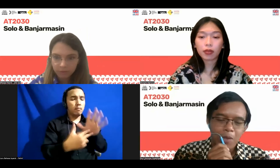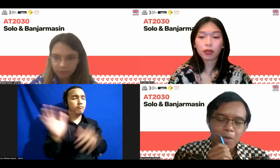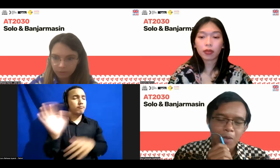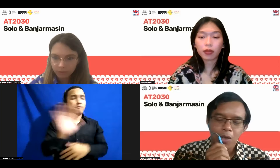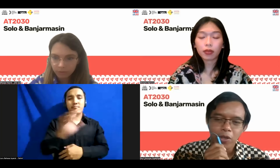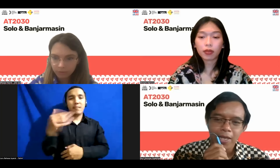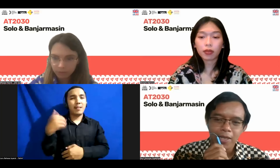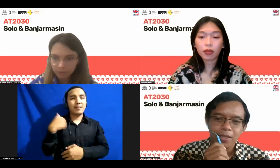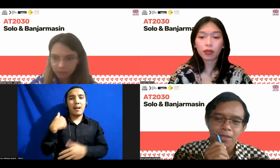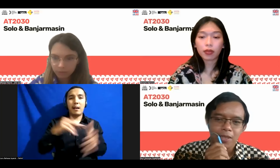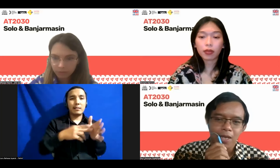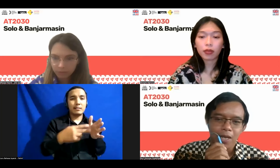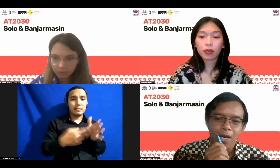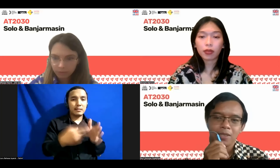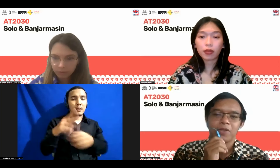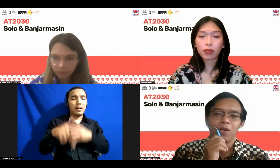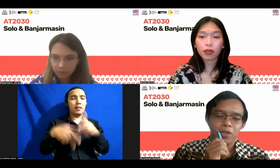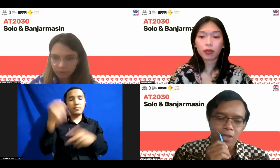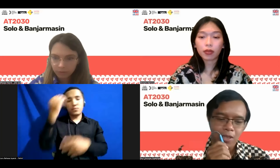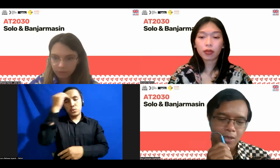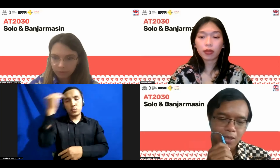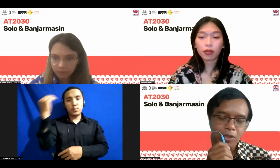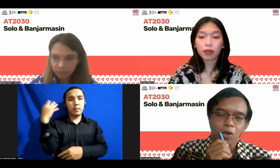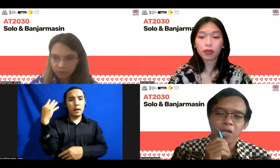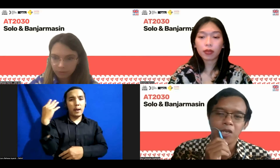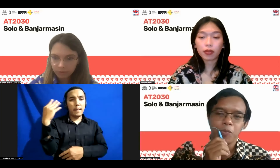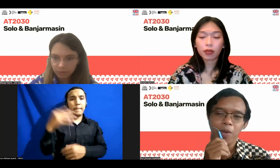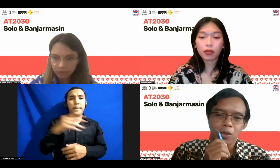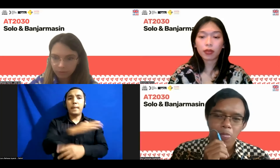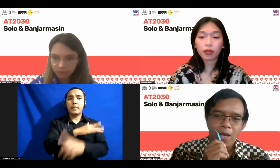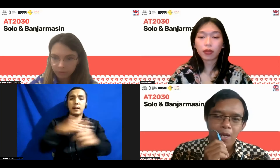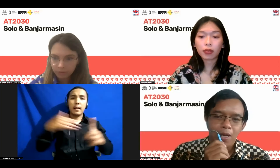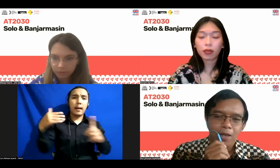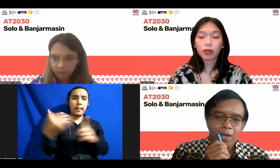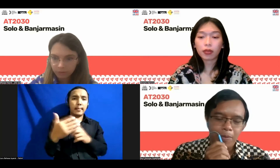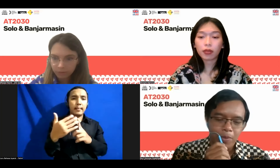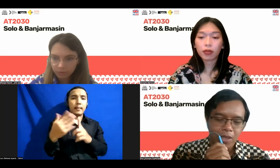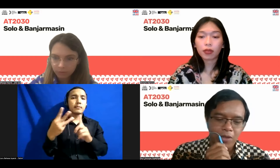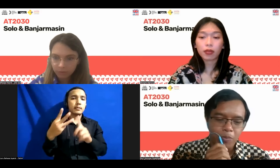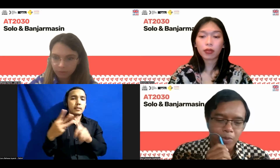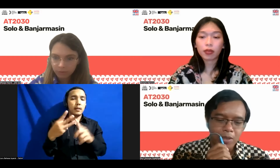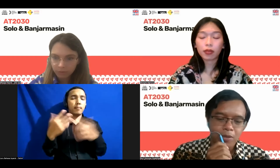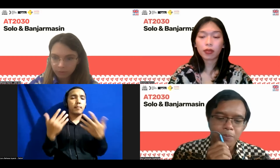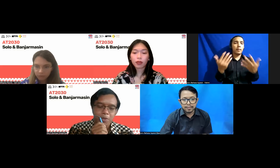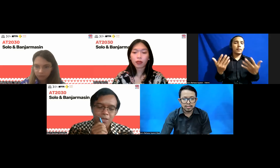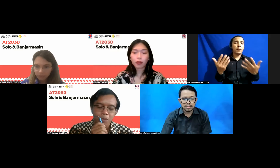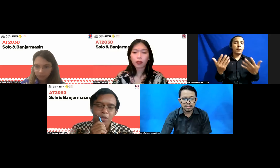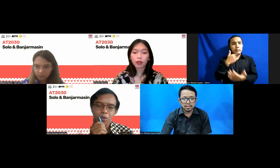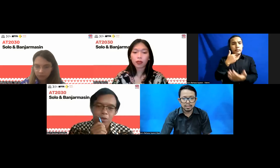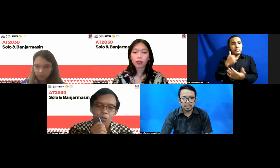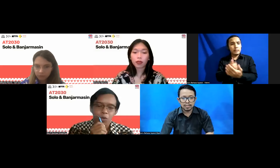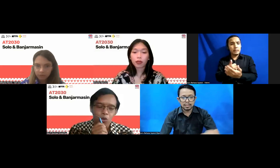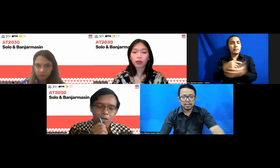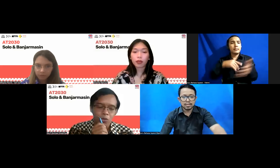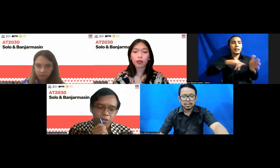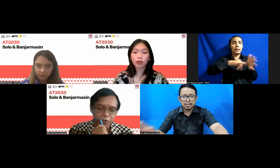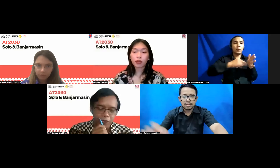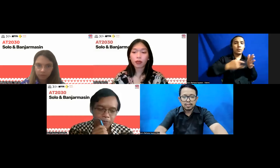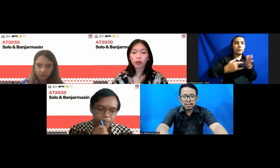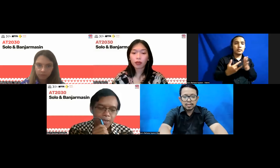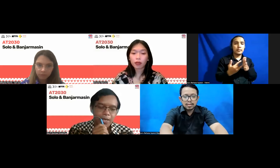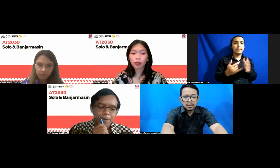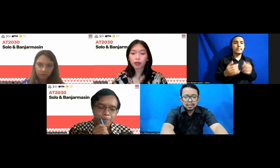the public. And thirdly, is the urgency of assistive technology and enabling environment can